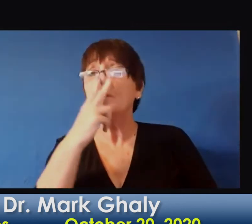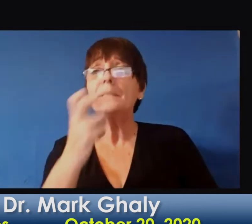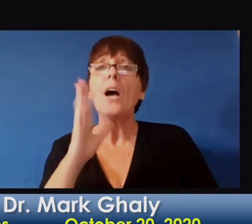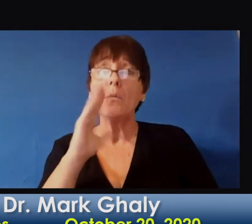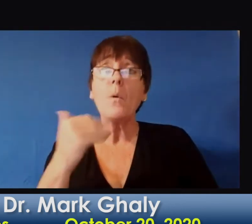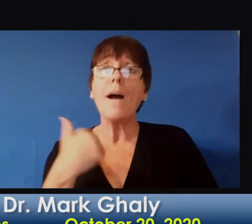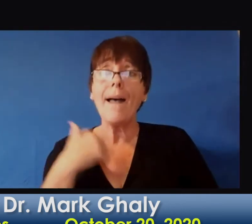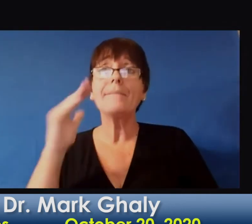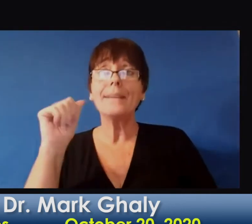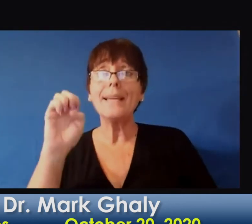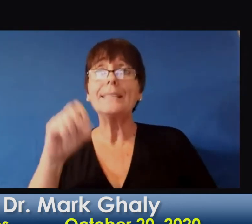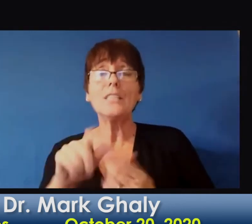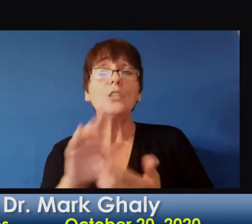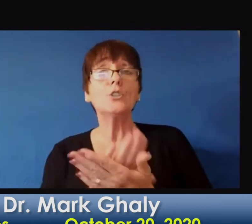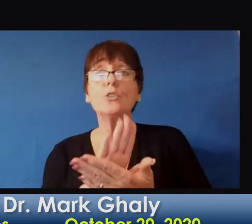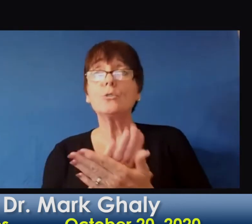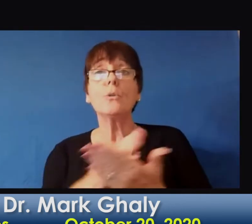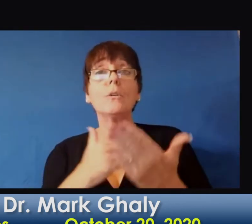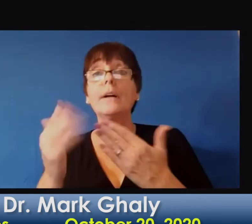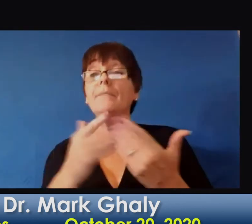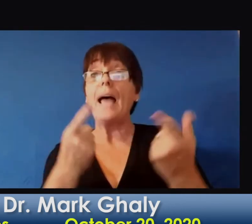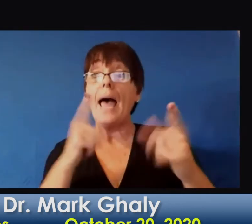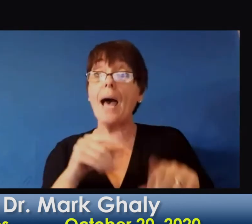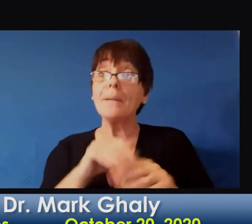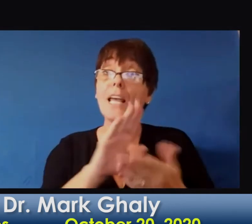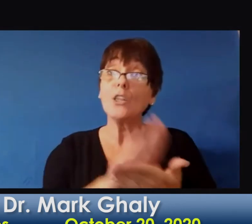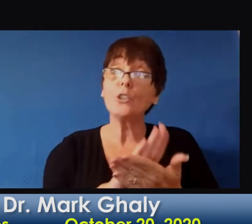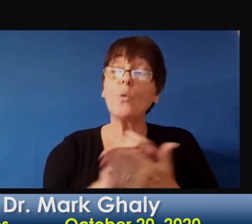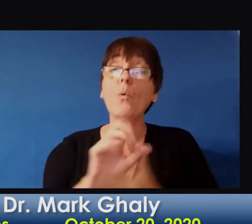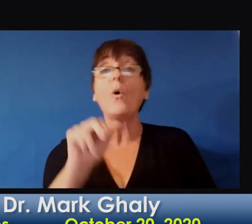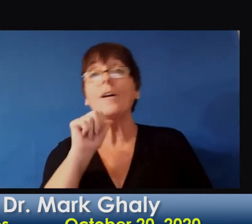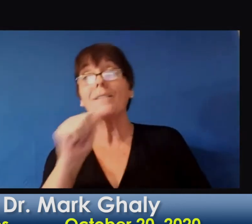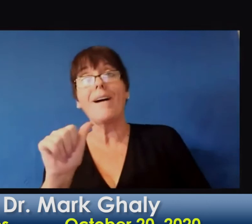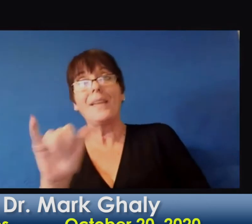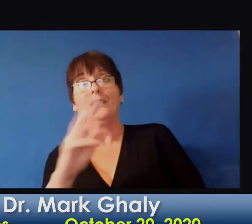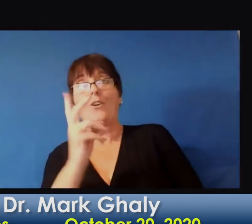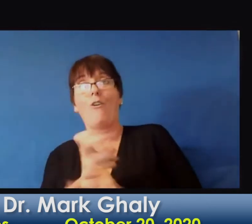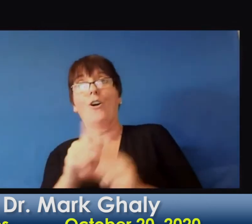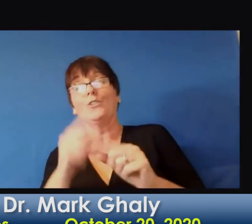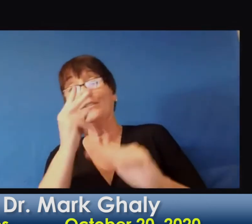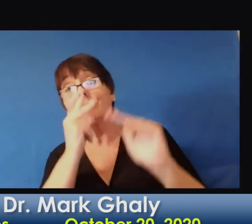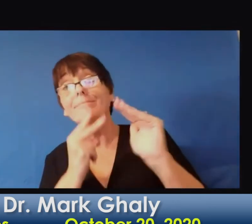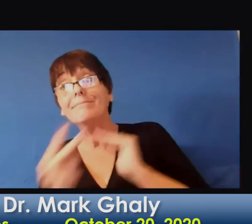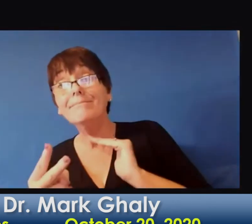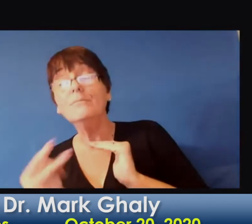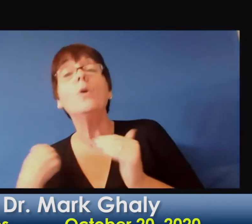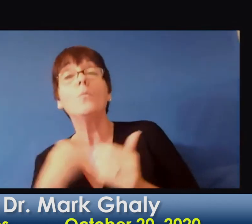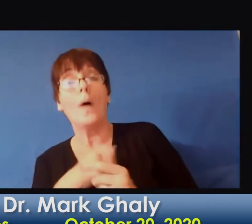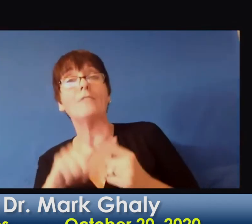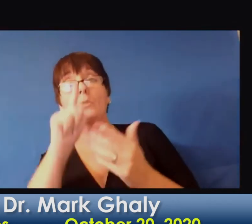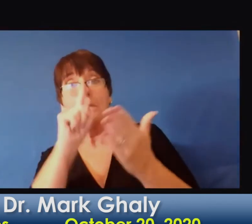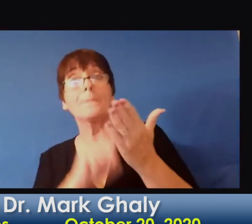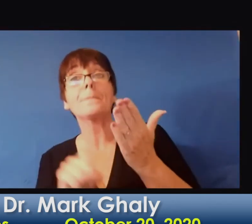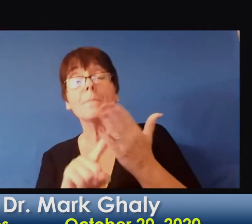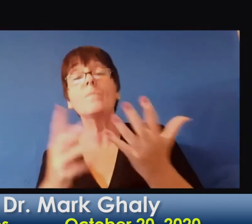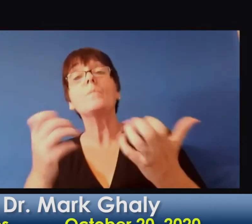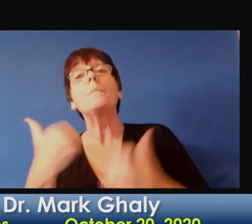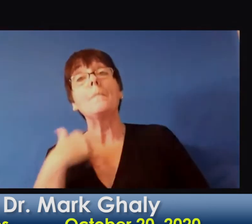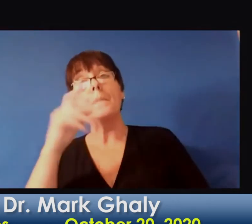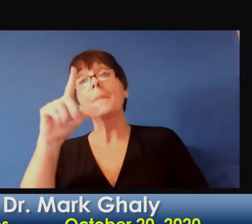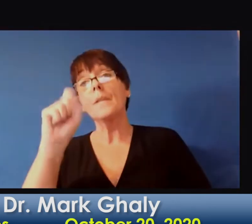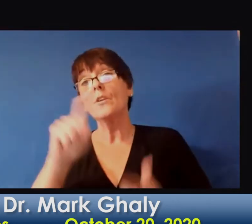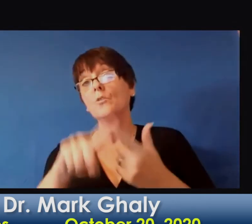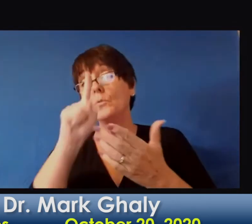in a school. Whether it occurred at that school or not is an open question and worth investigation, and we want to have the tools there to